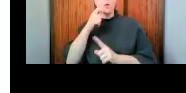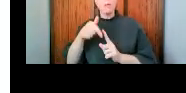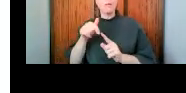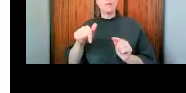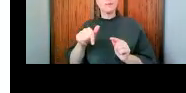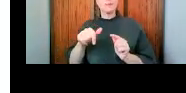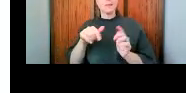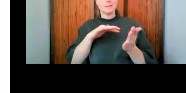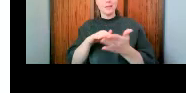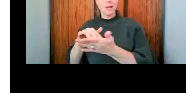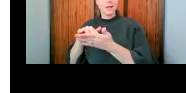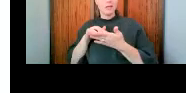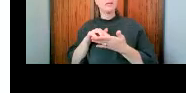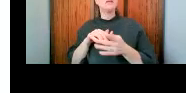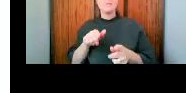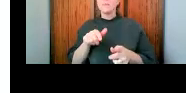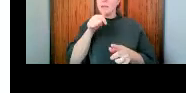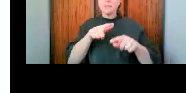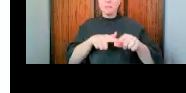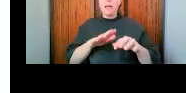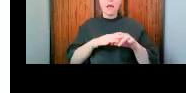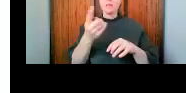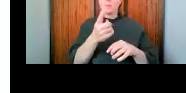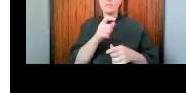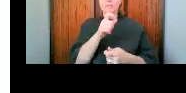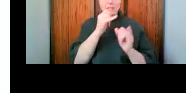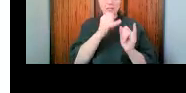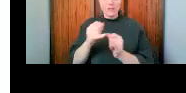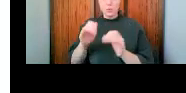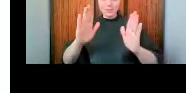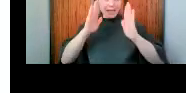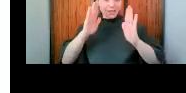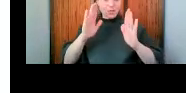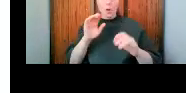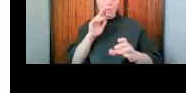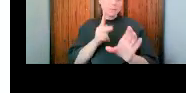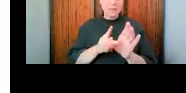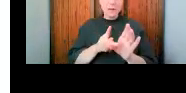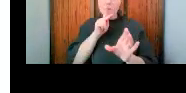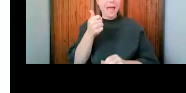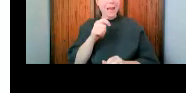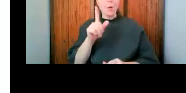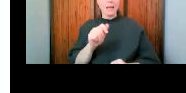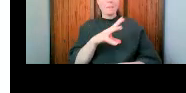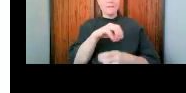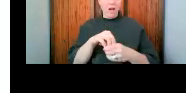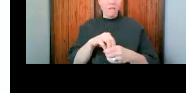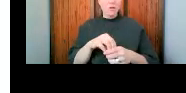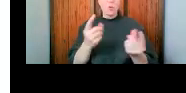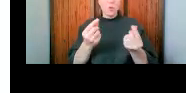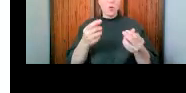is that this does not depend on attention or participation, so anyone can do it as long as they can wear the EEG